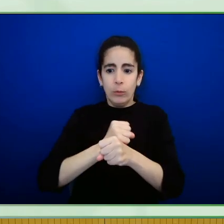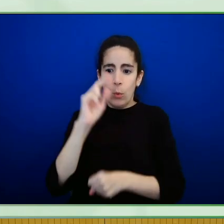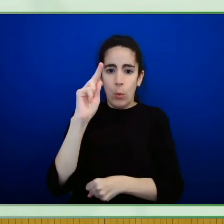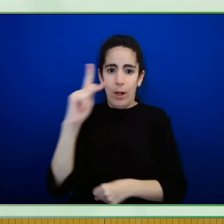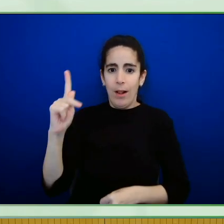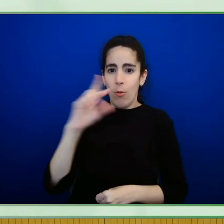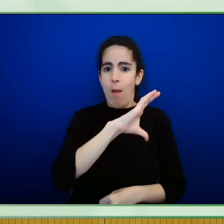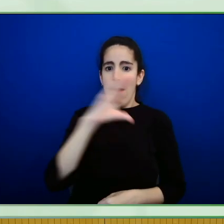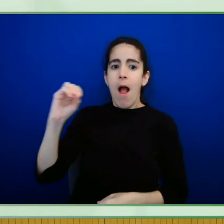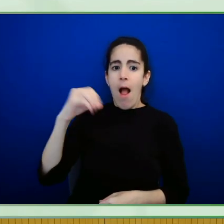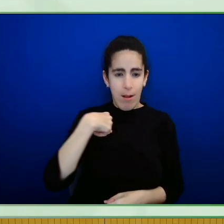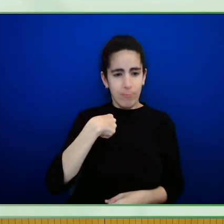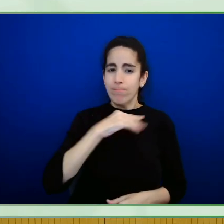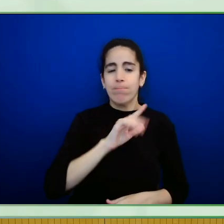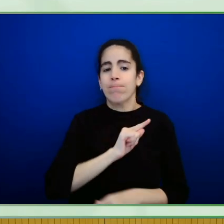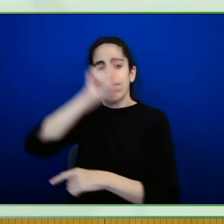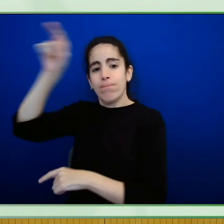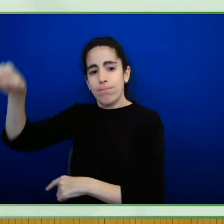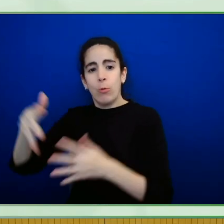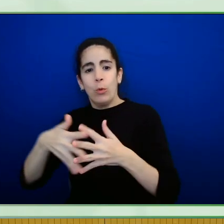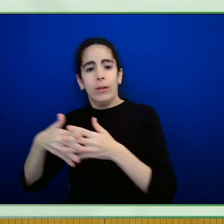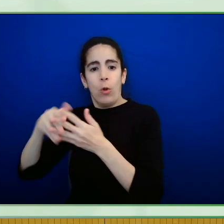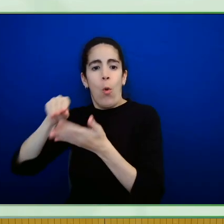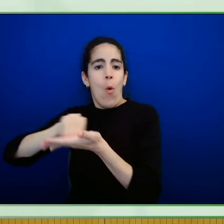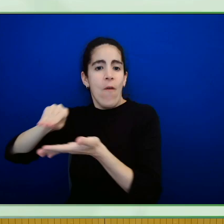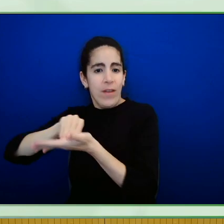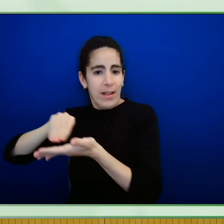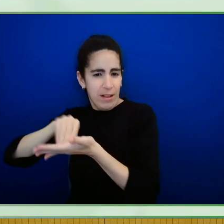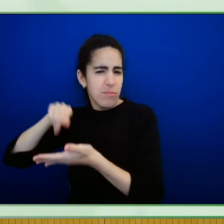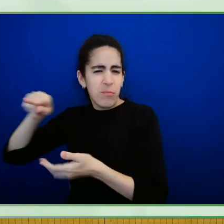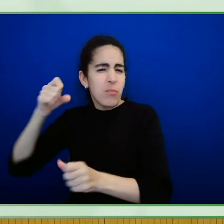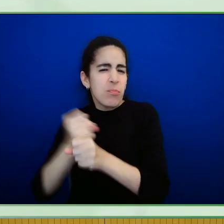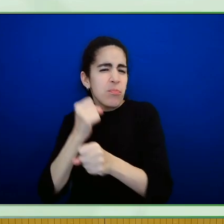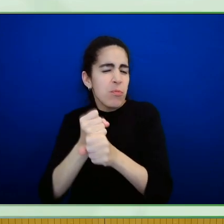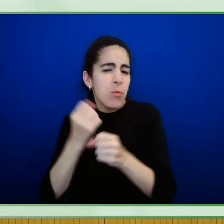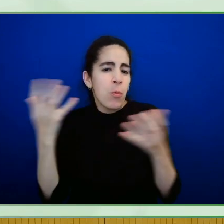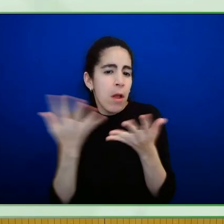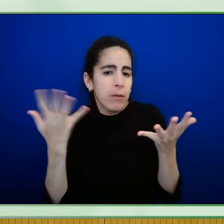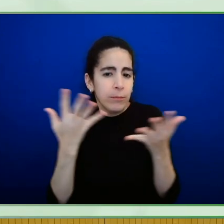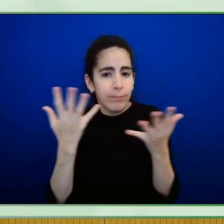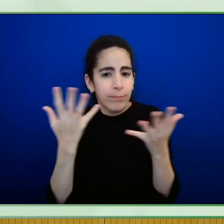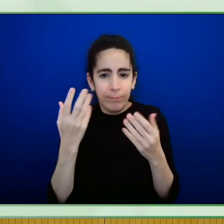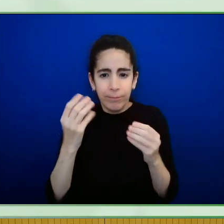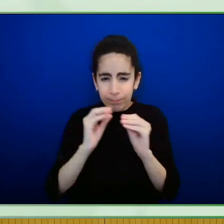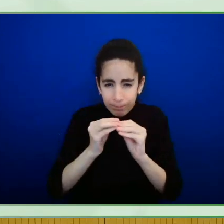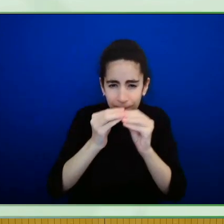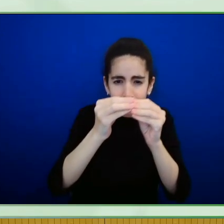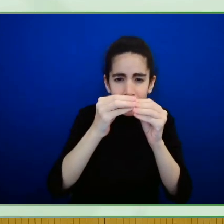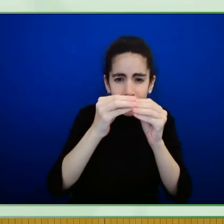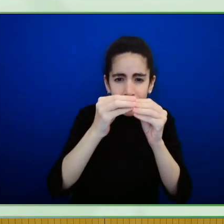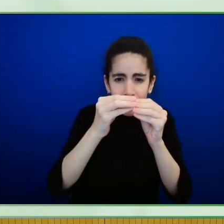office. And what we do is create detailed access guides to venues of all types, so